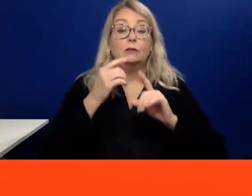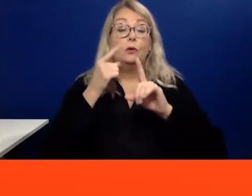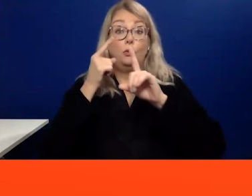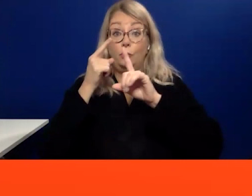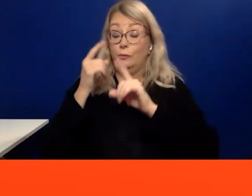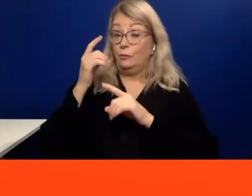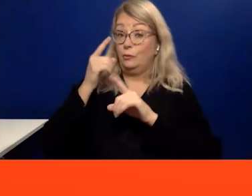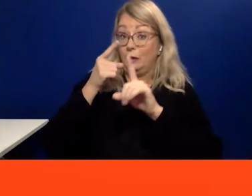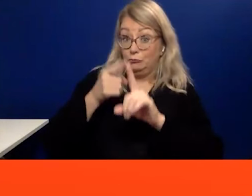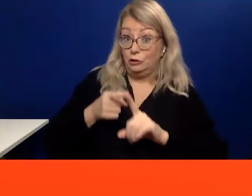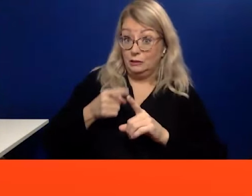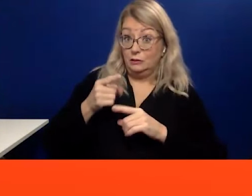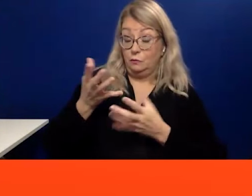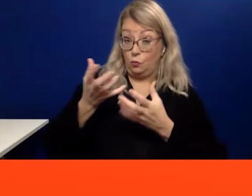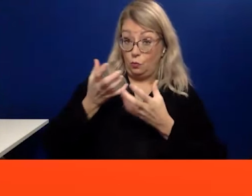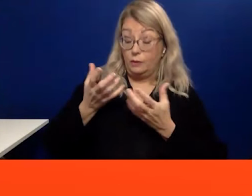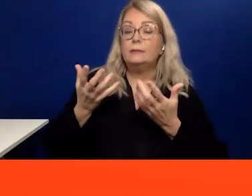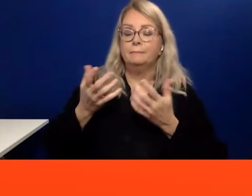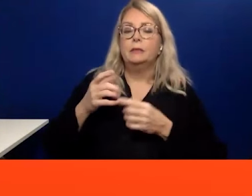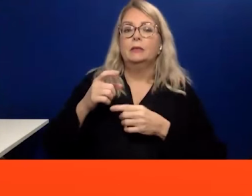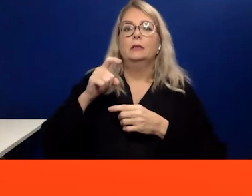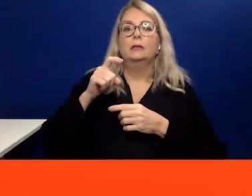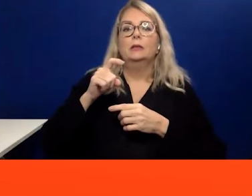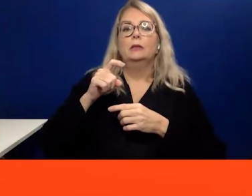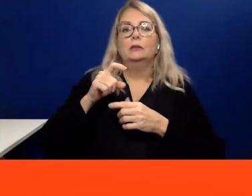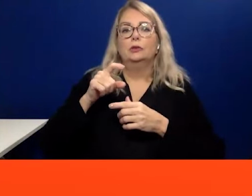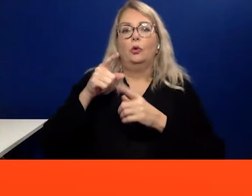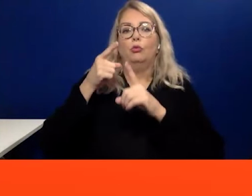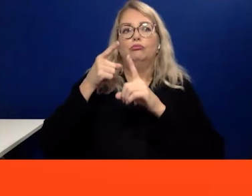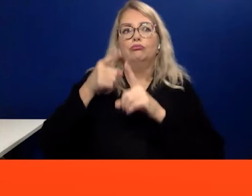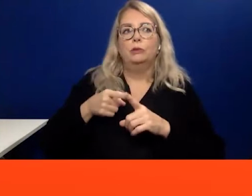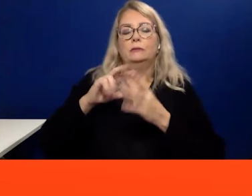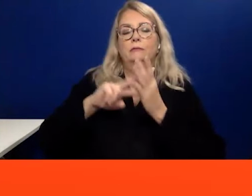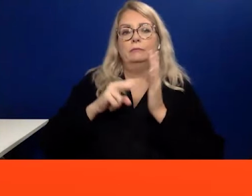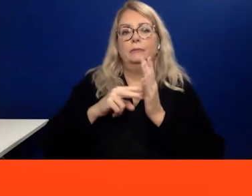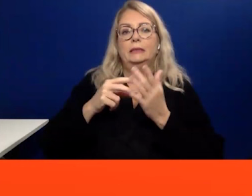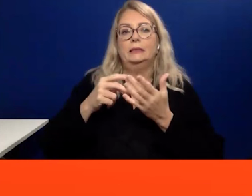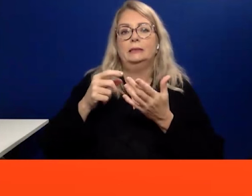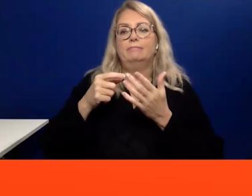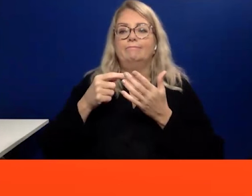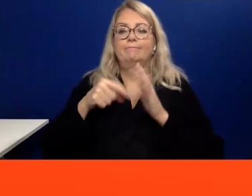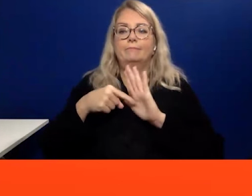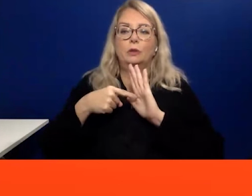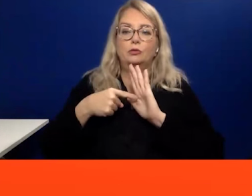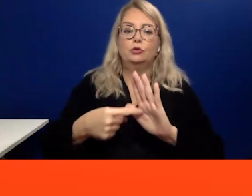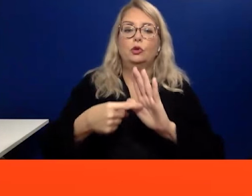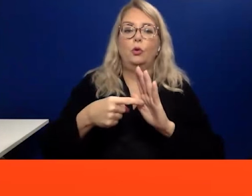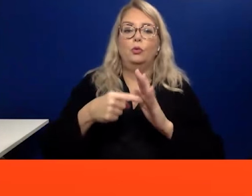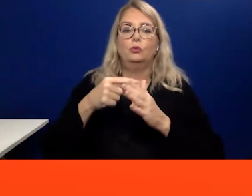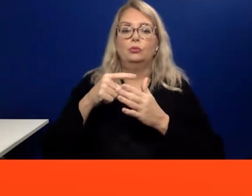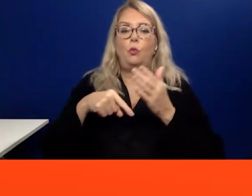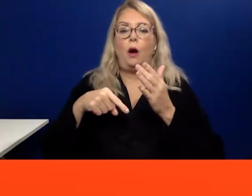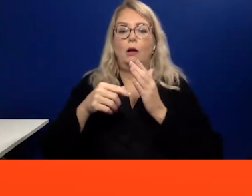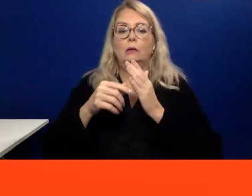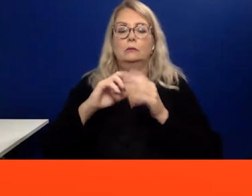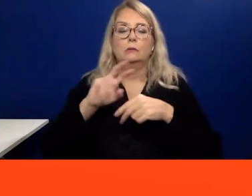Those should be what they're supposed to be doing by the end of class. Those are the indicators of what they should do. So